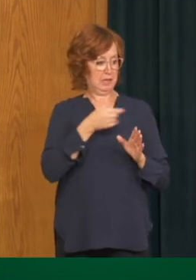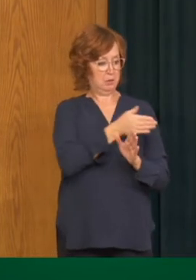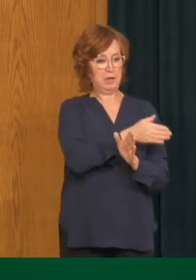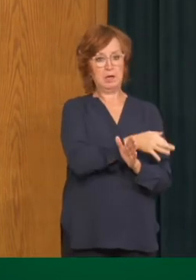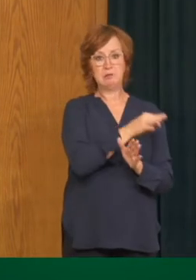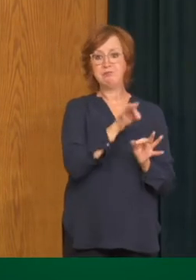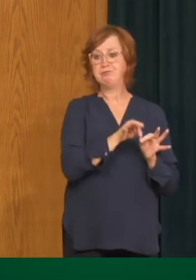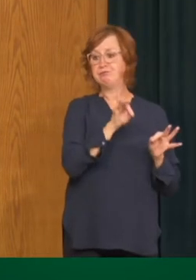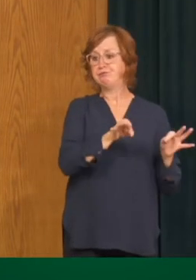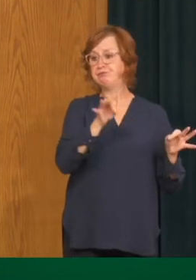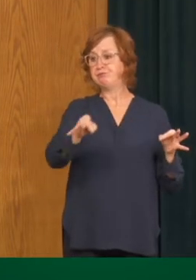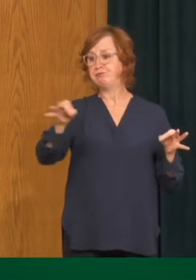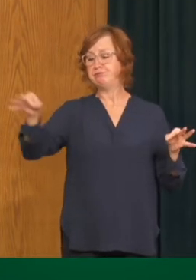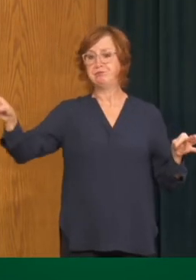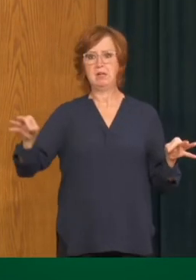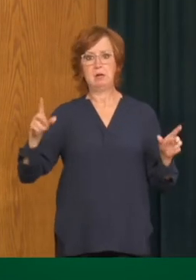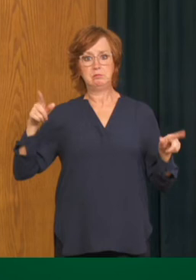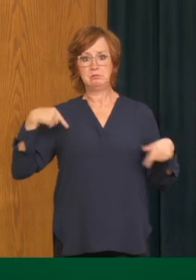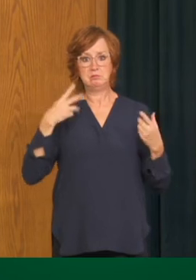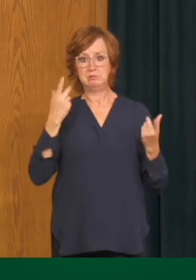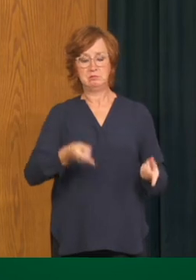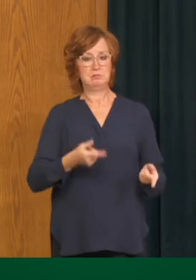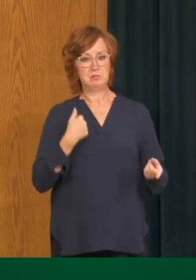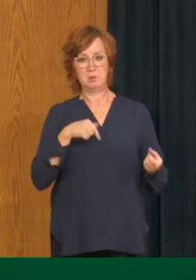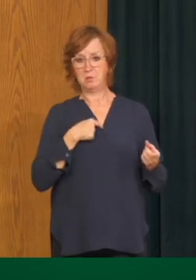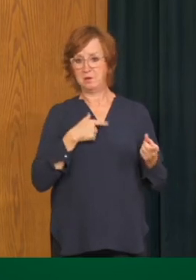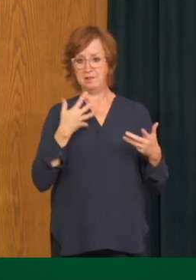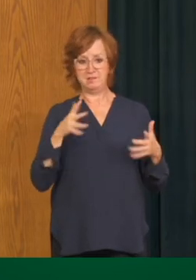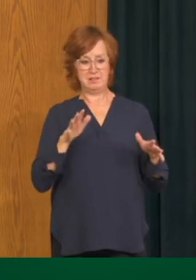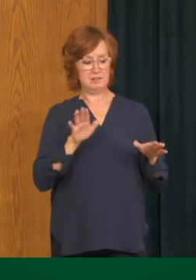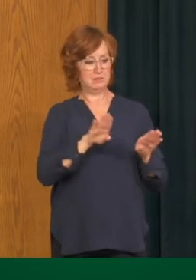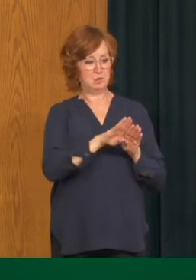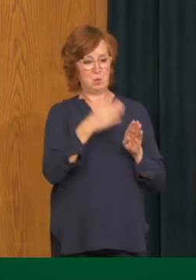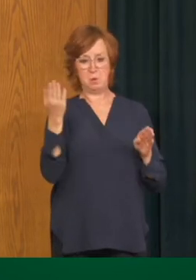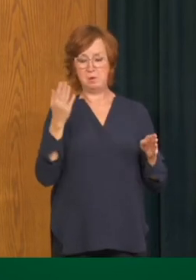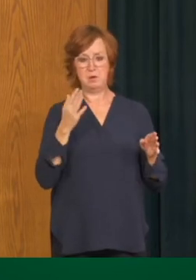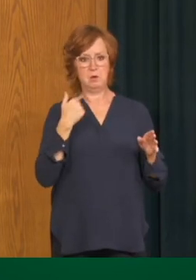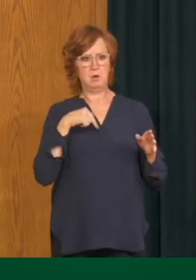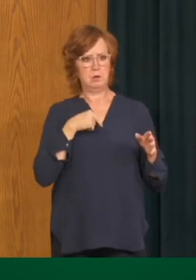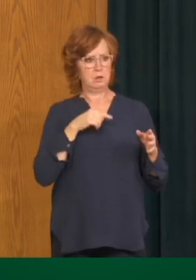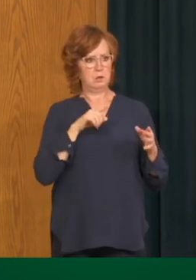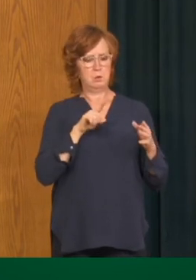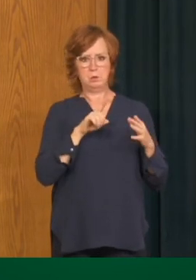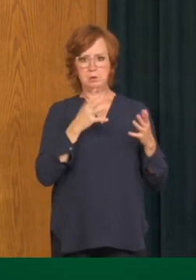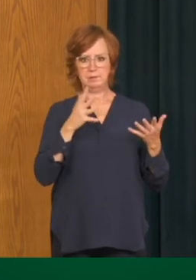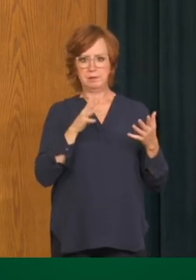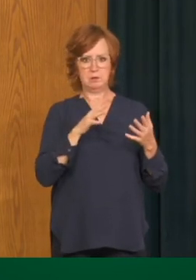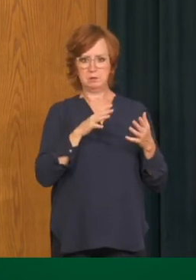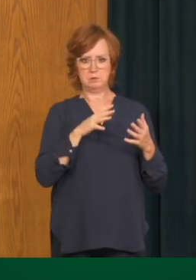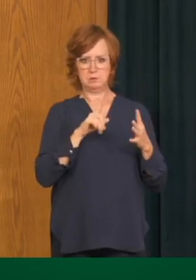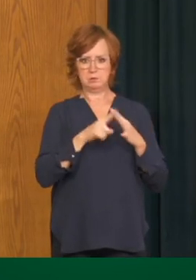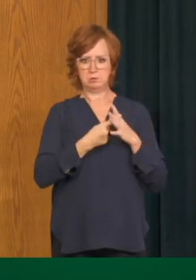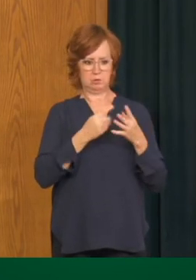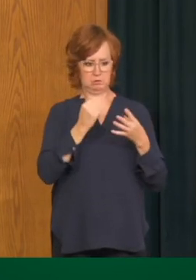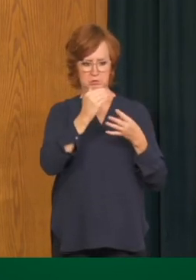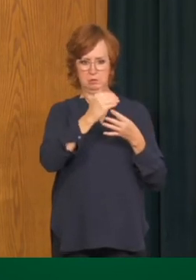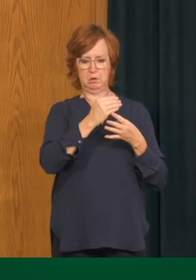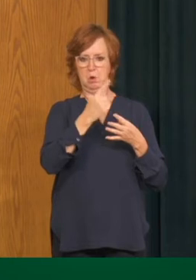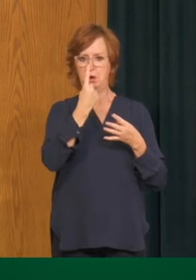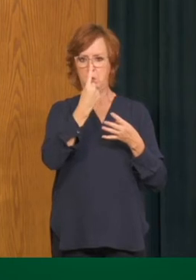the levels of operation that we have here in the province. We have opened the door to a level 2. We've seen a number of school divisions that have